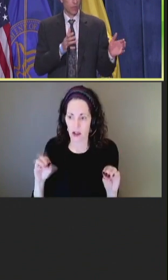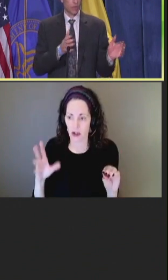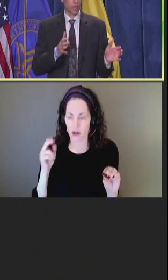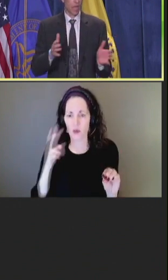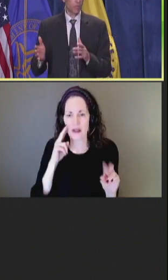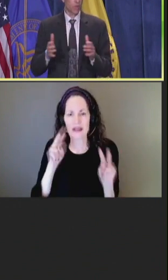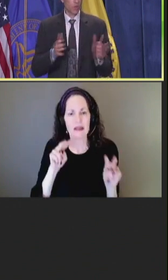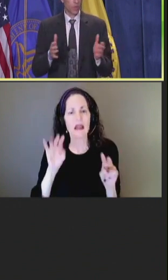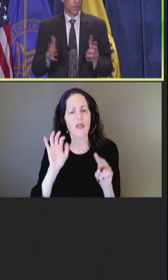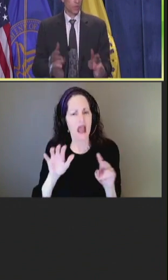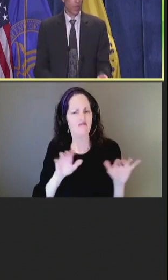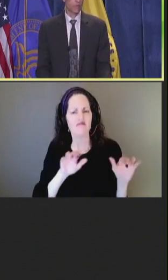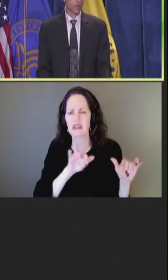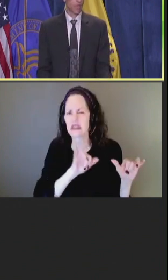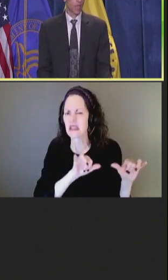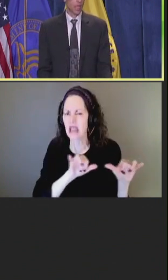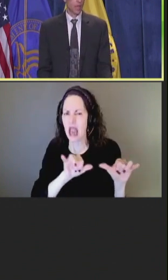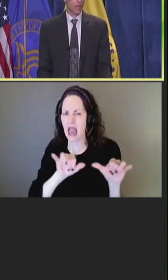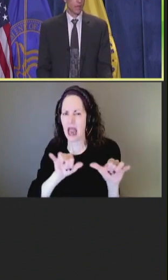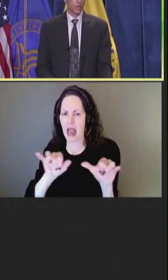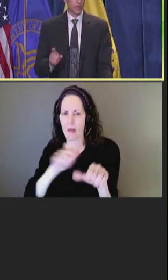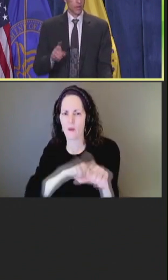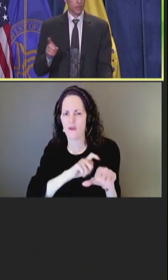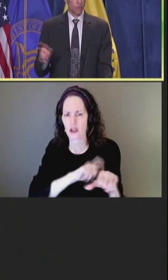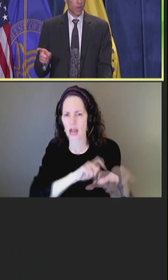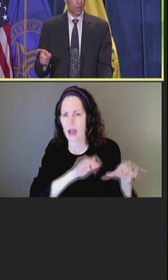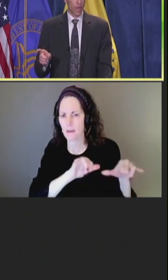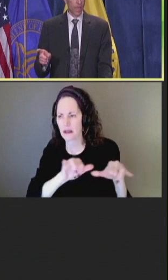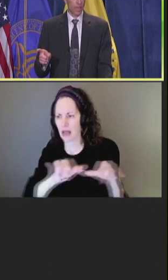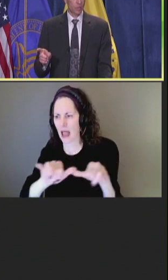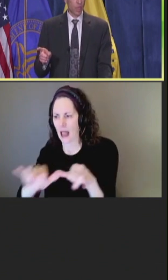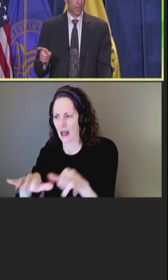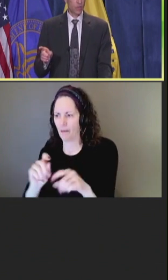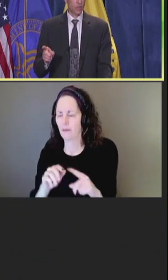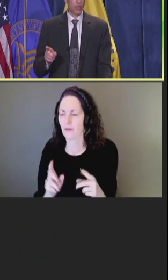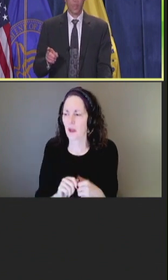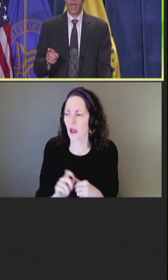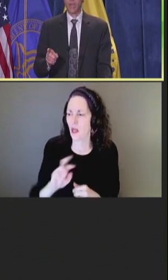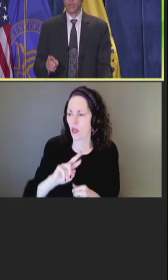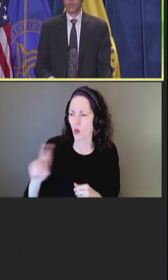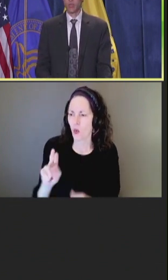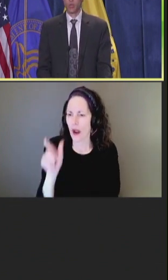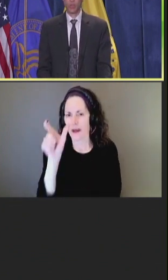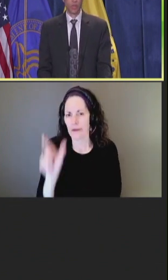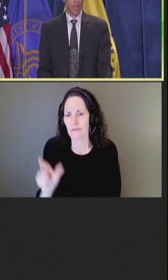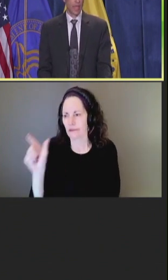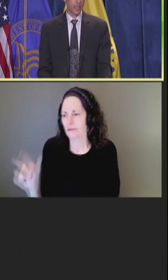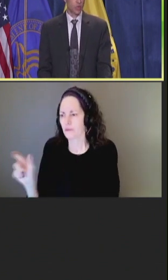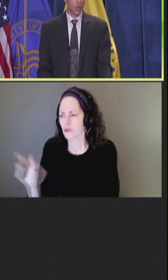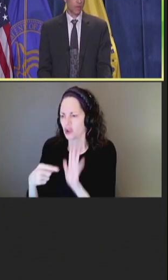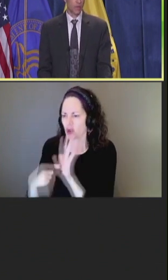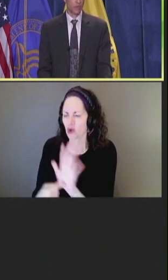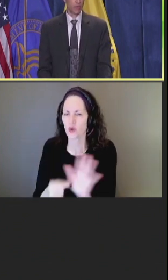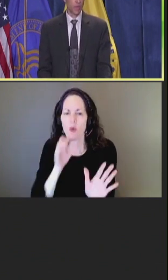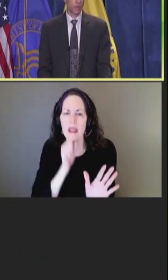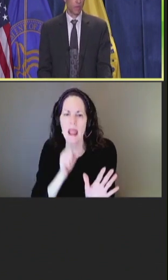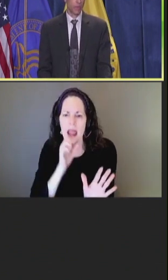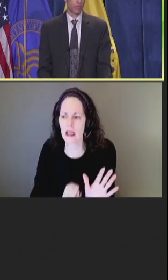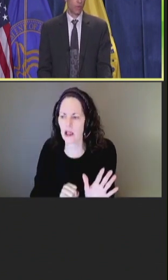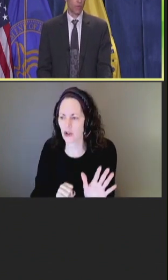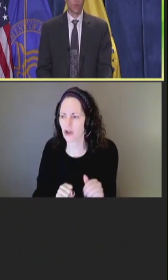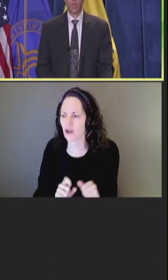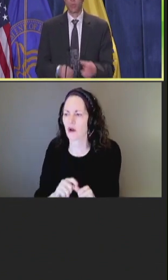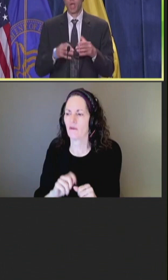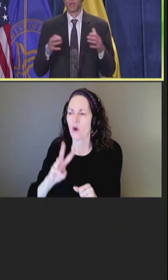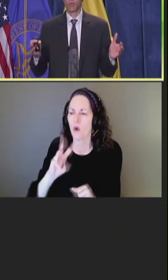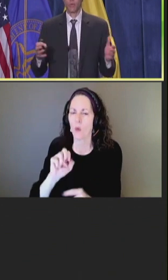steady over time with each wave. The right-hand plots just show the age distribution at each wave, wave 2, wave 3, and wave